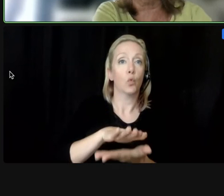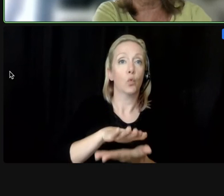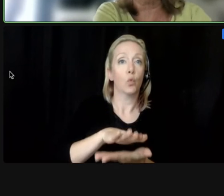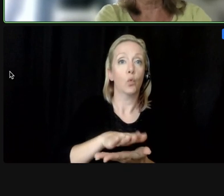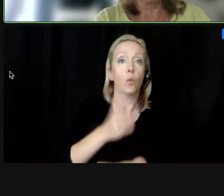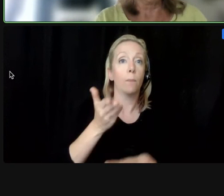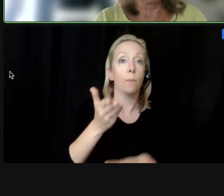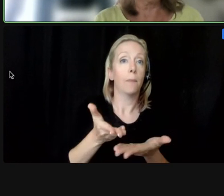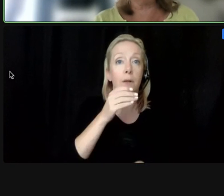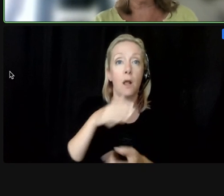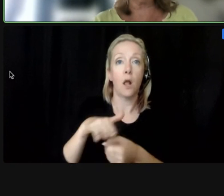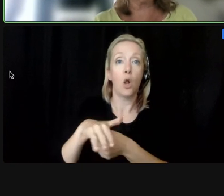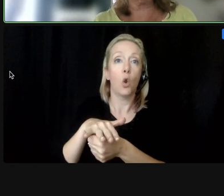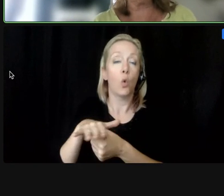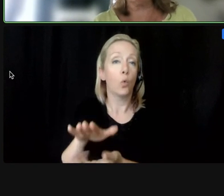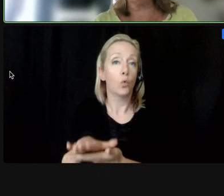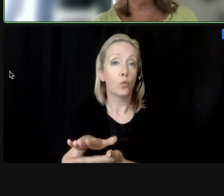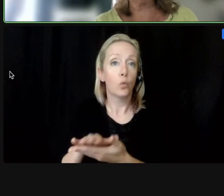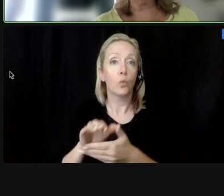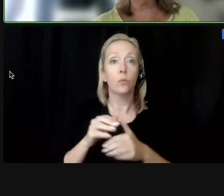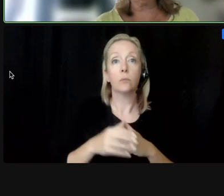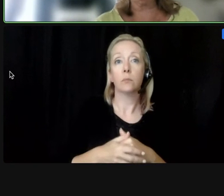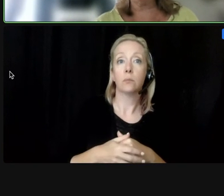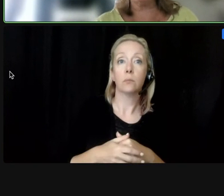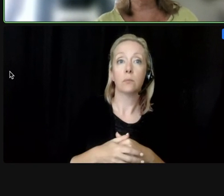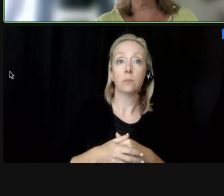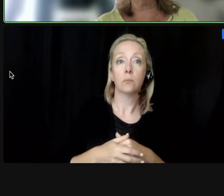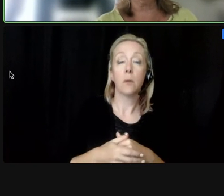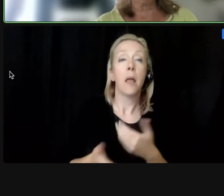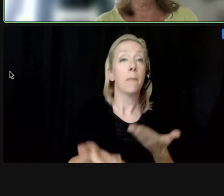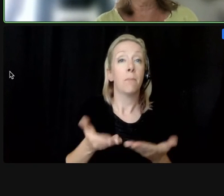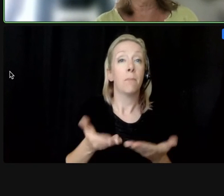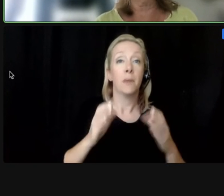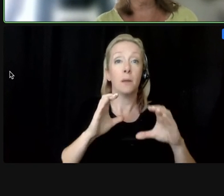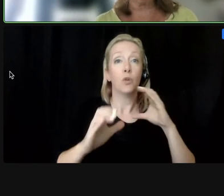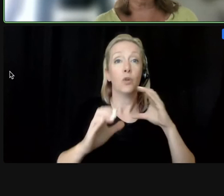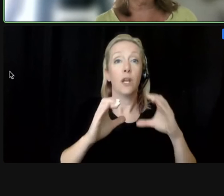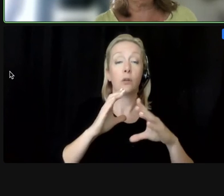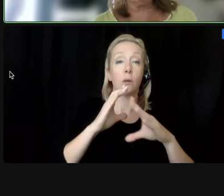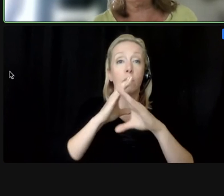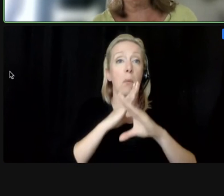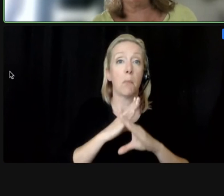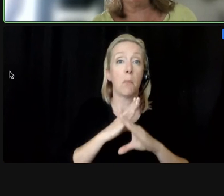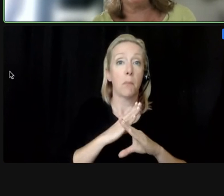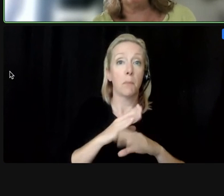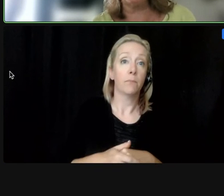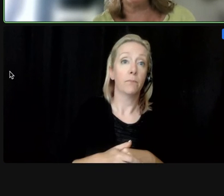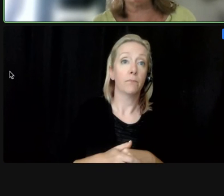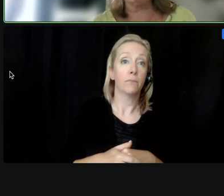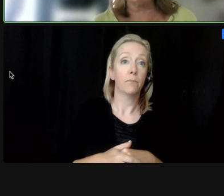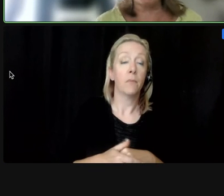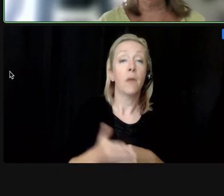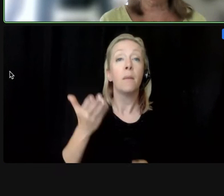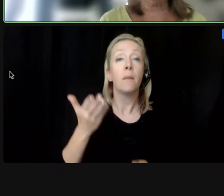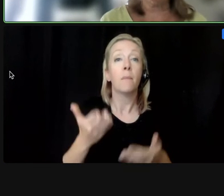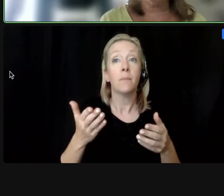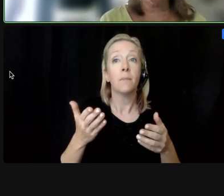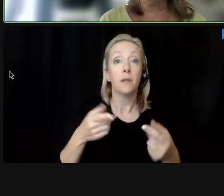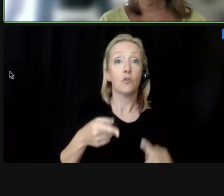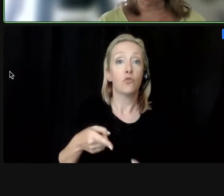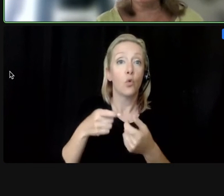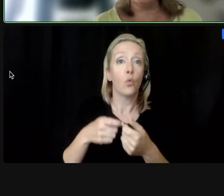home schools. There might be some problems with communication. There might be some problems with literacy or how